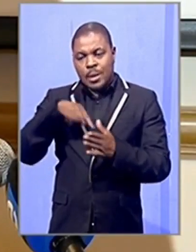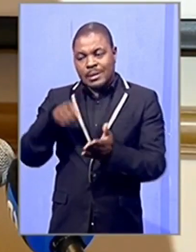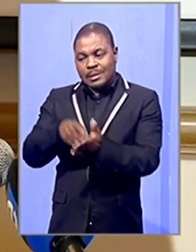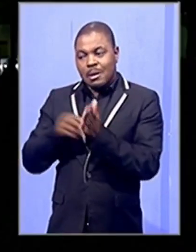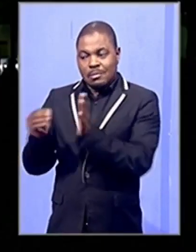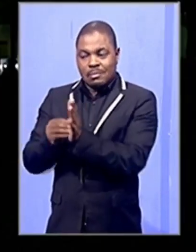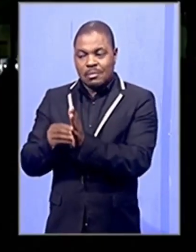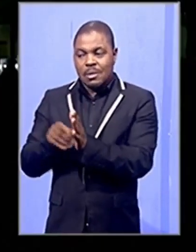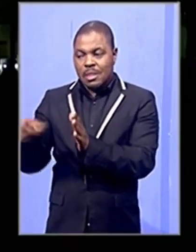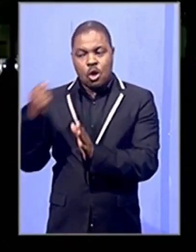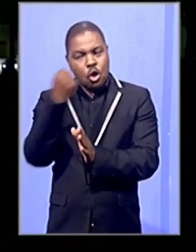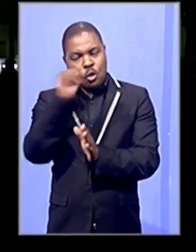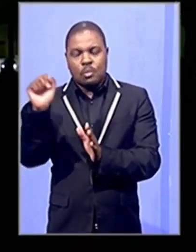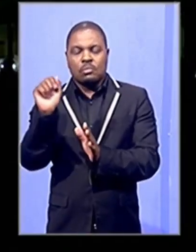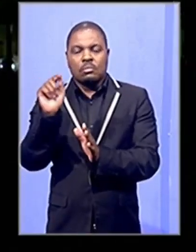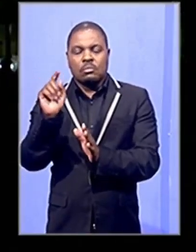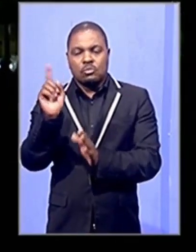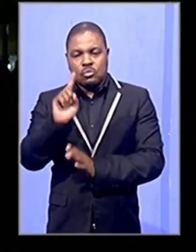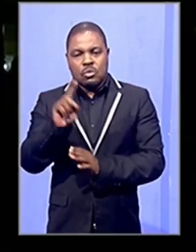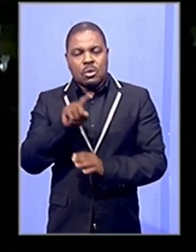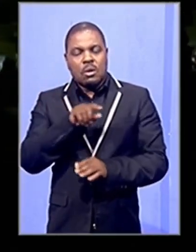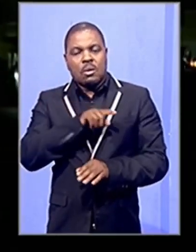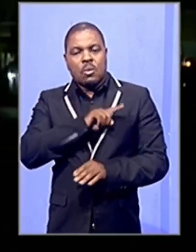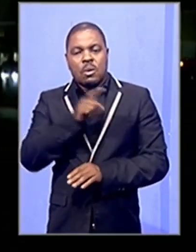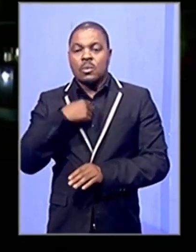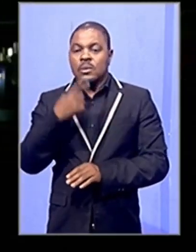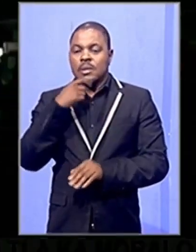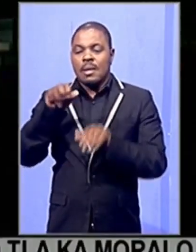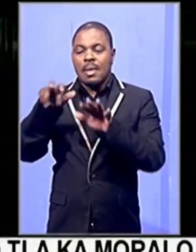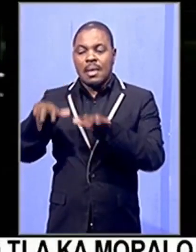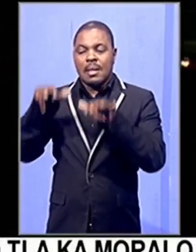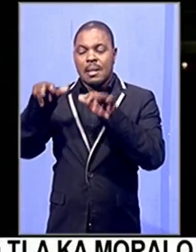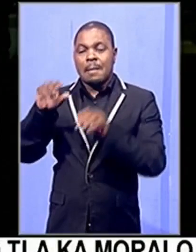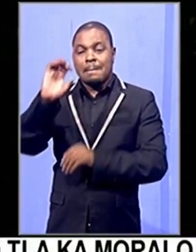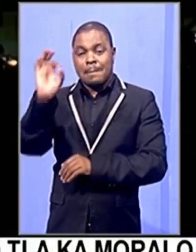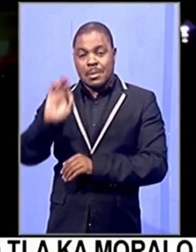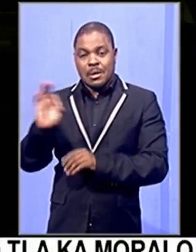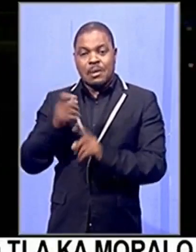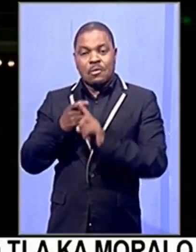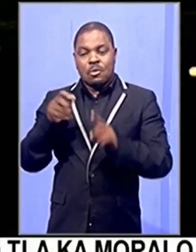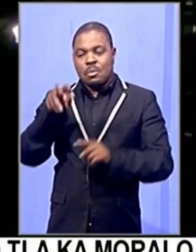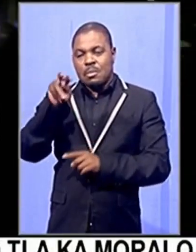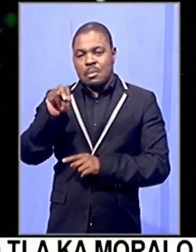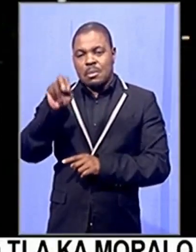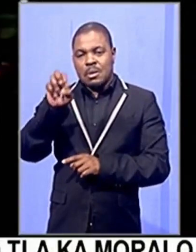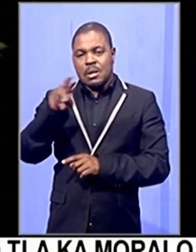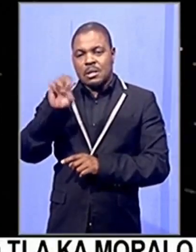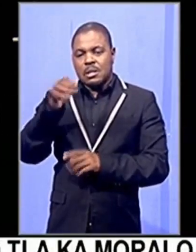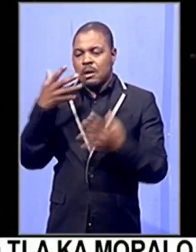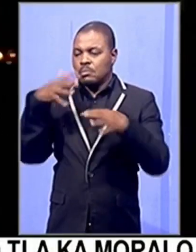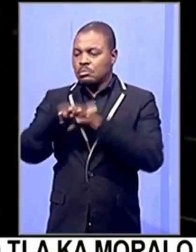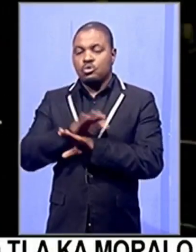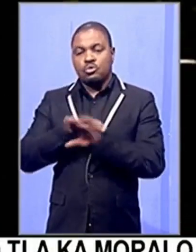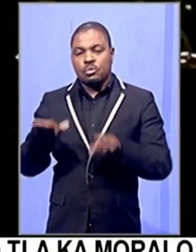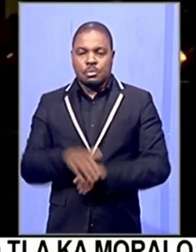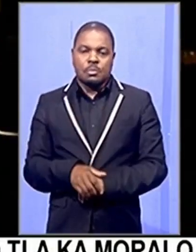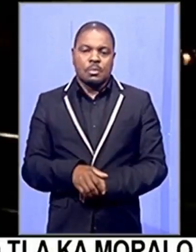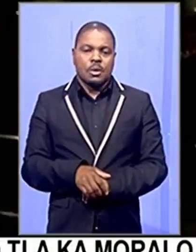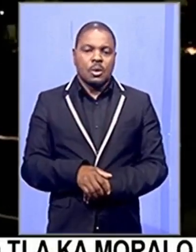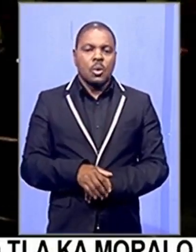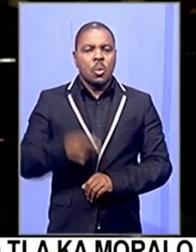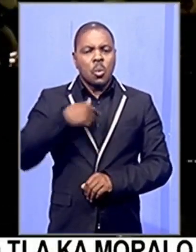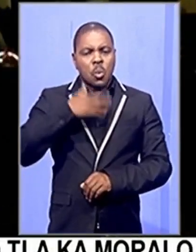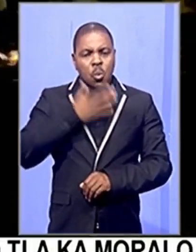putting, that the 18% by NESA must not be affected. We want